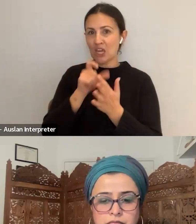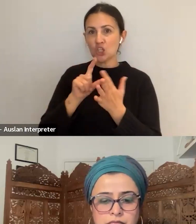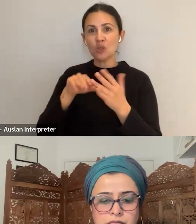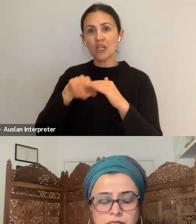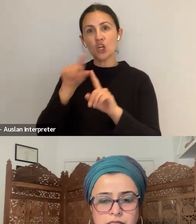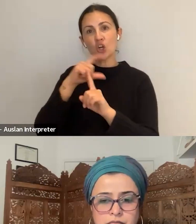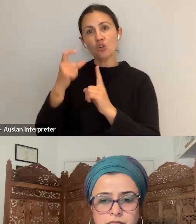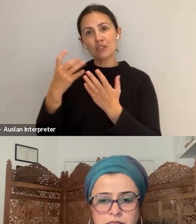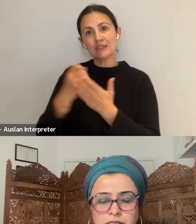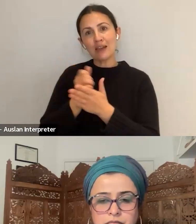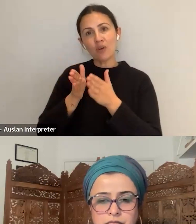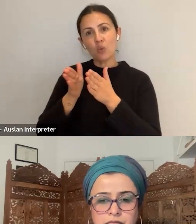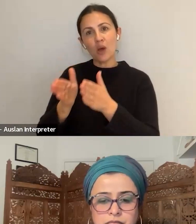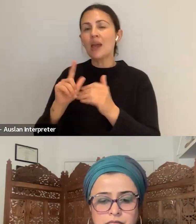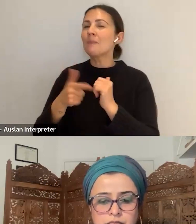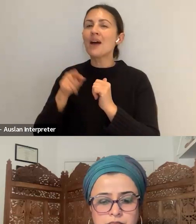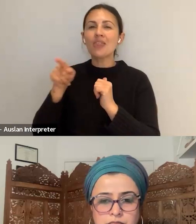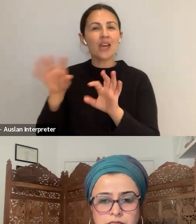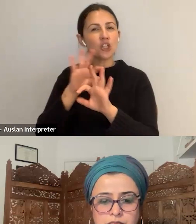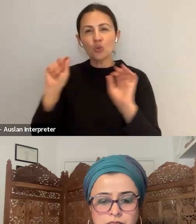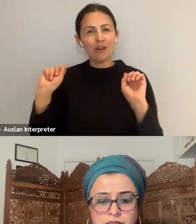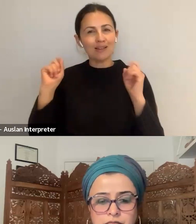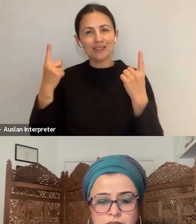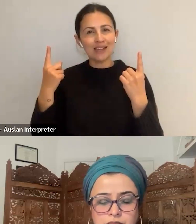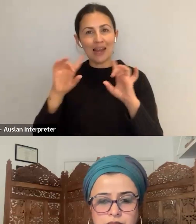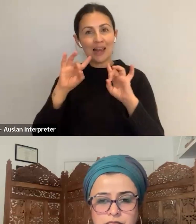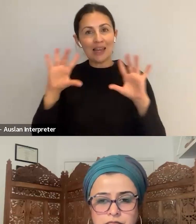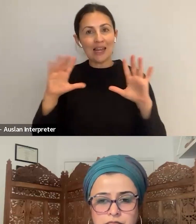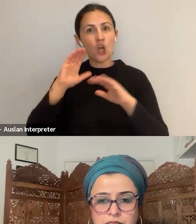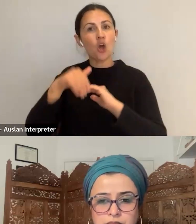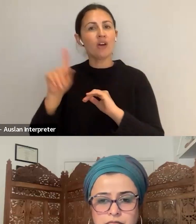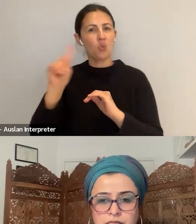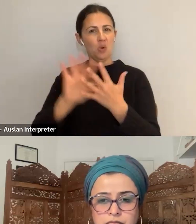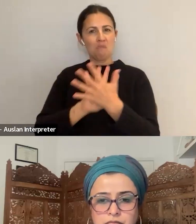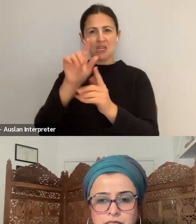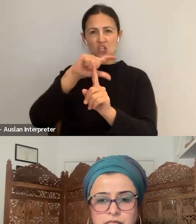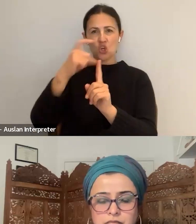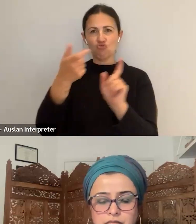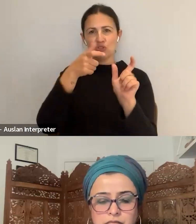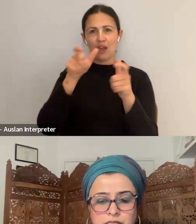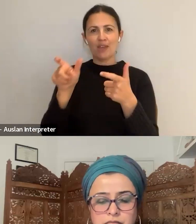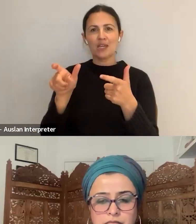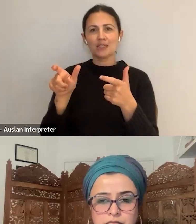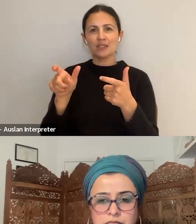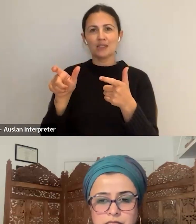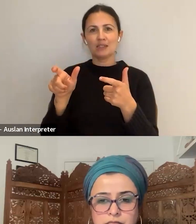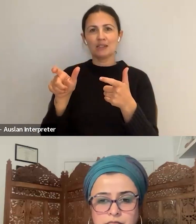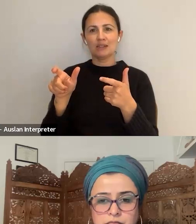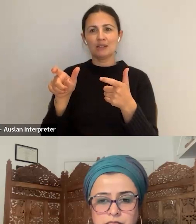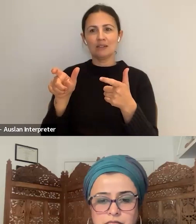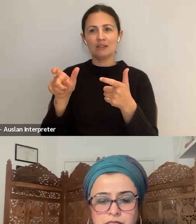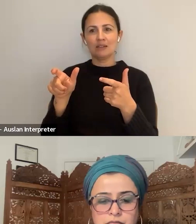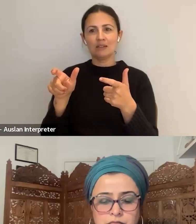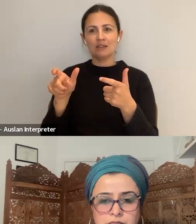begin to understand and articulate what cultural governance looks like in that context. There's nothing more beautiful than having a board meeting